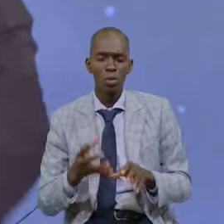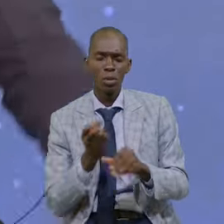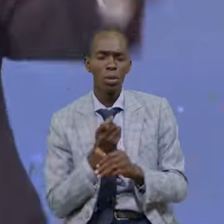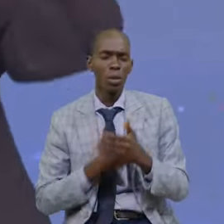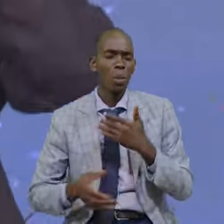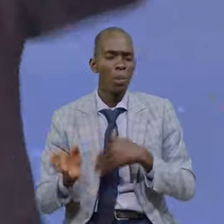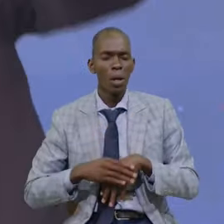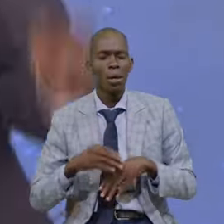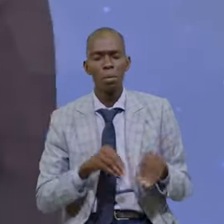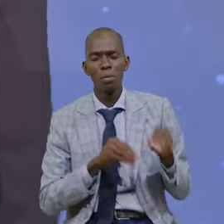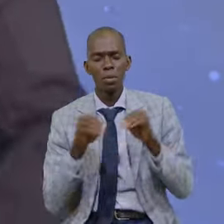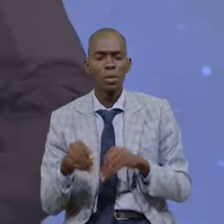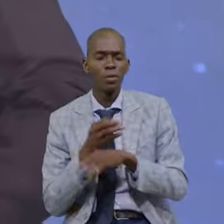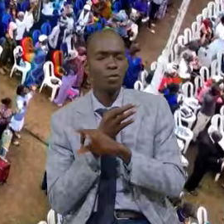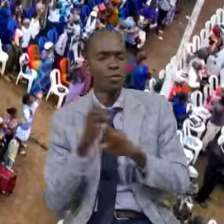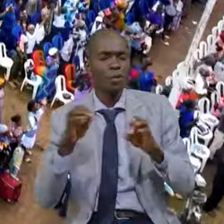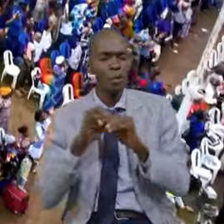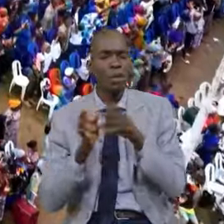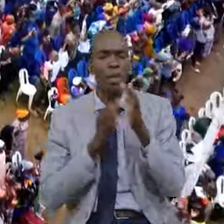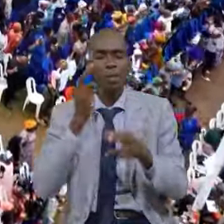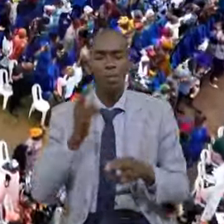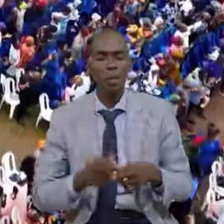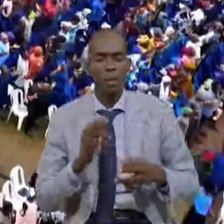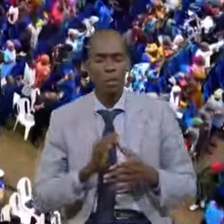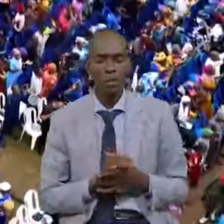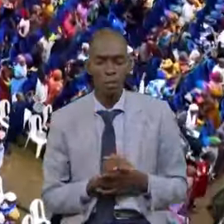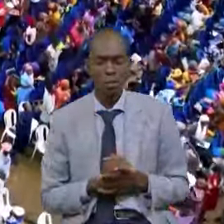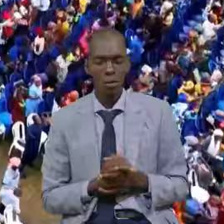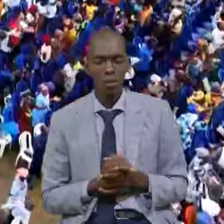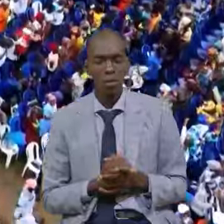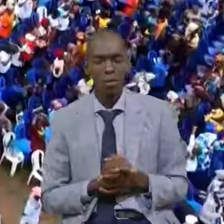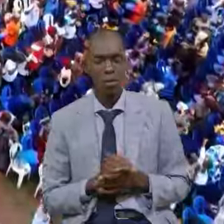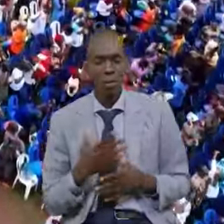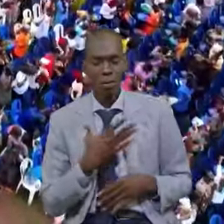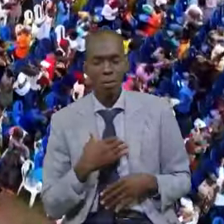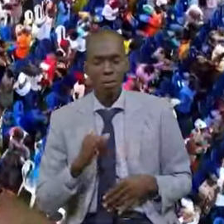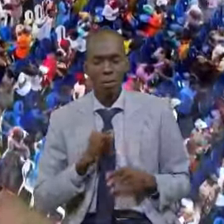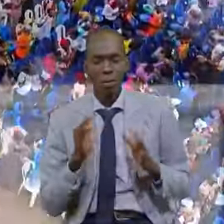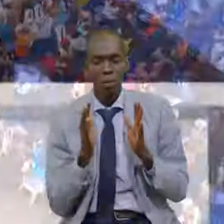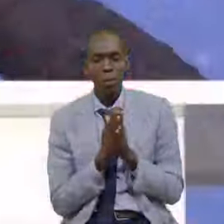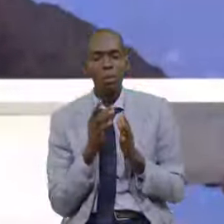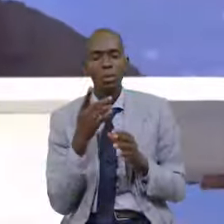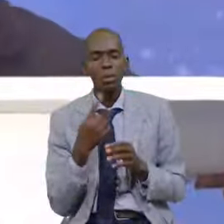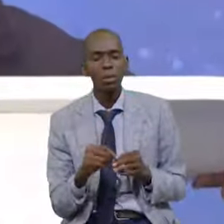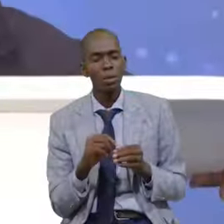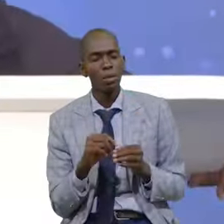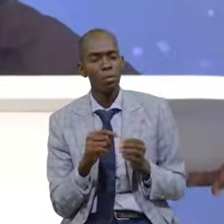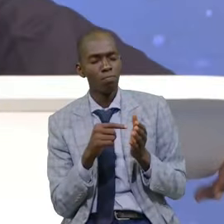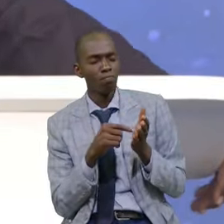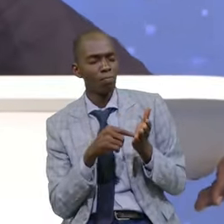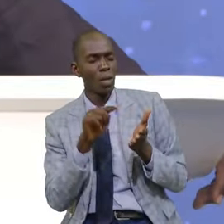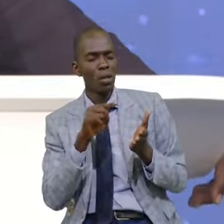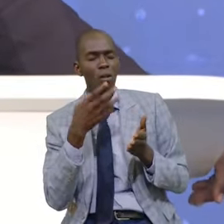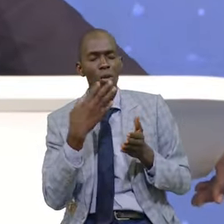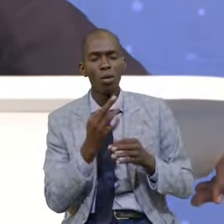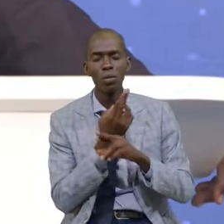free in Jesus' name. And I pray the mark of redemption, the